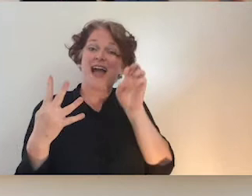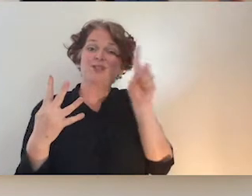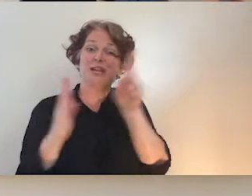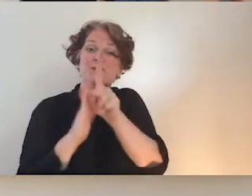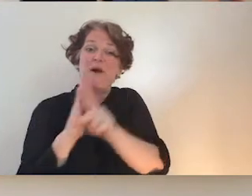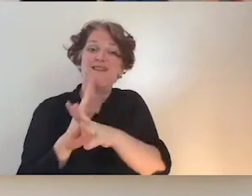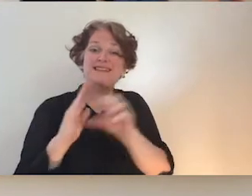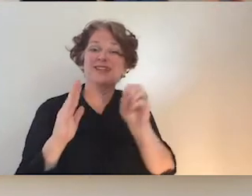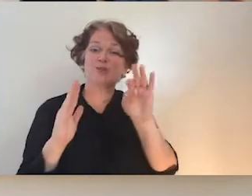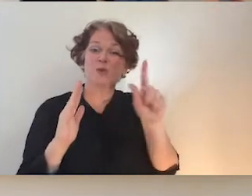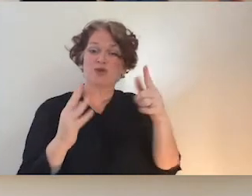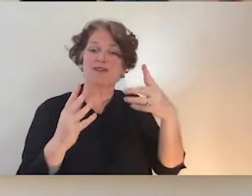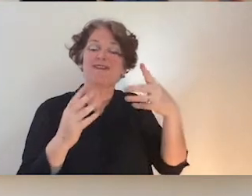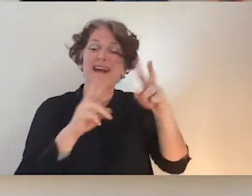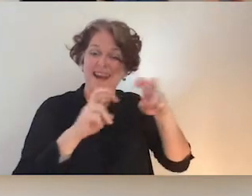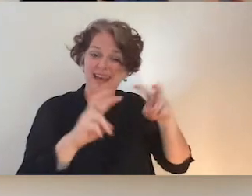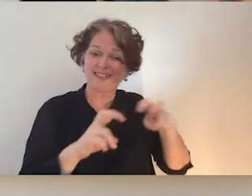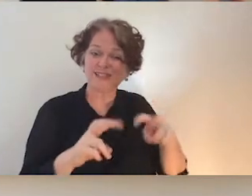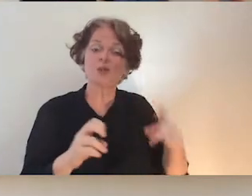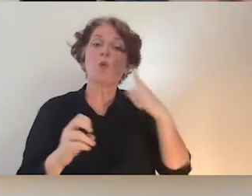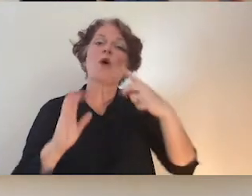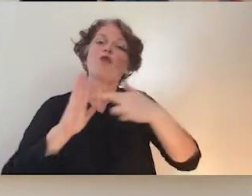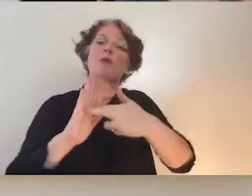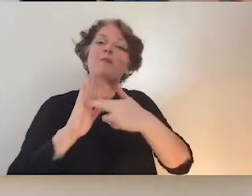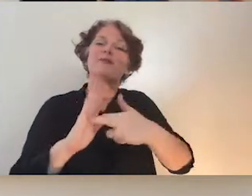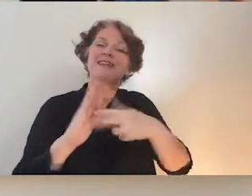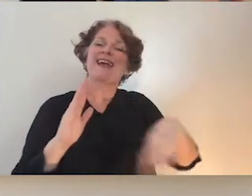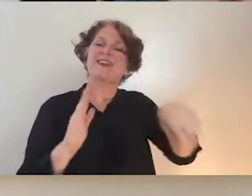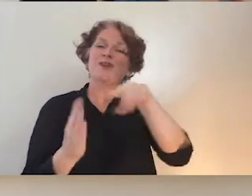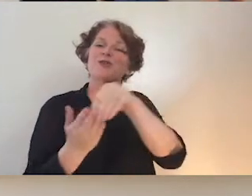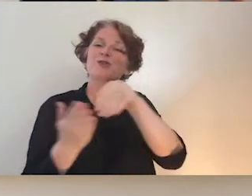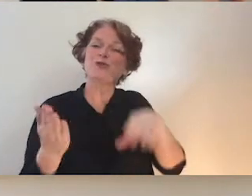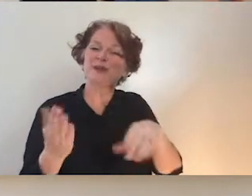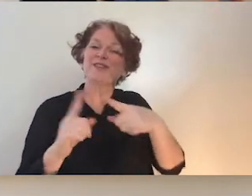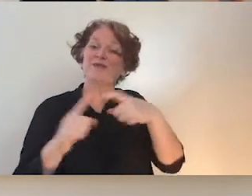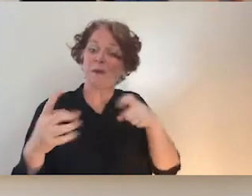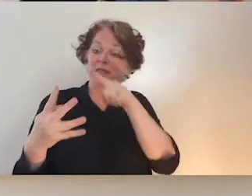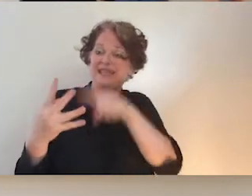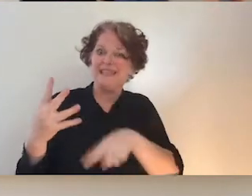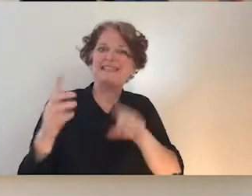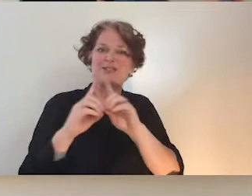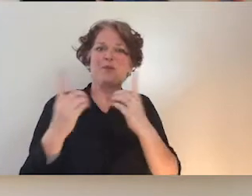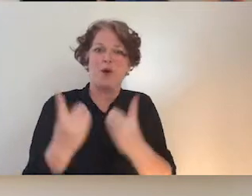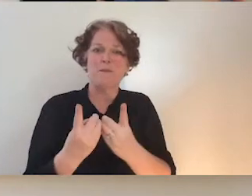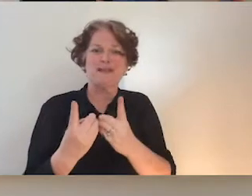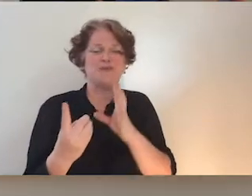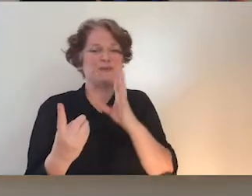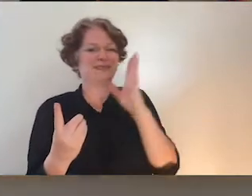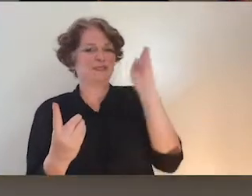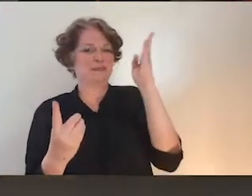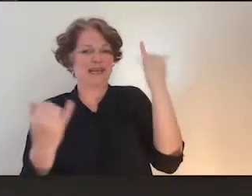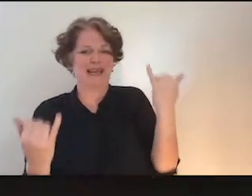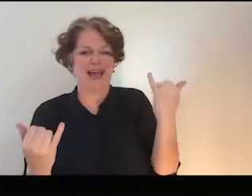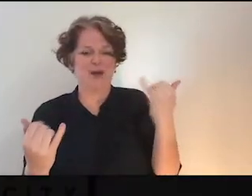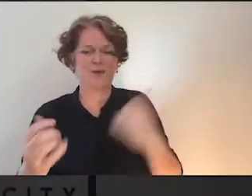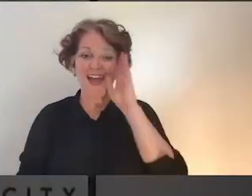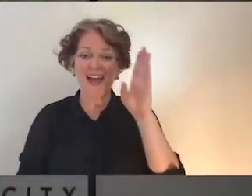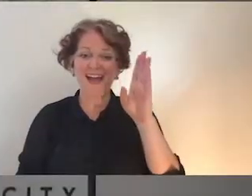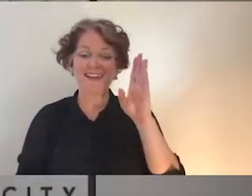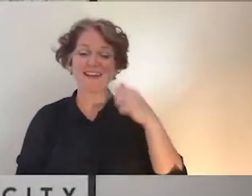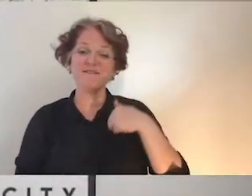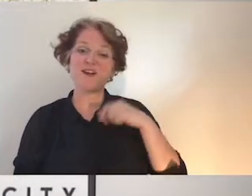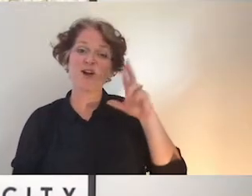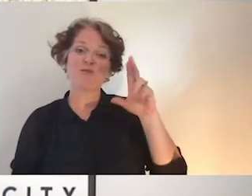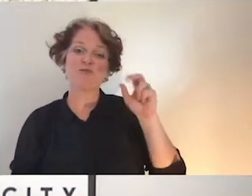Department of Education Policy and Social Analysis, will speak on behalf of her fellow students in these four departments.